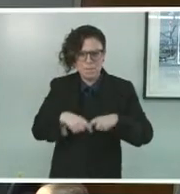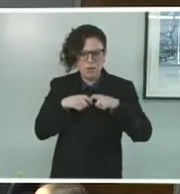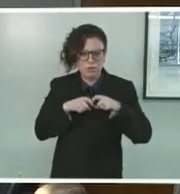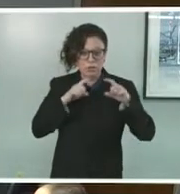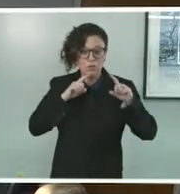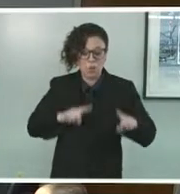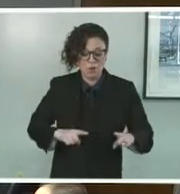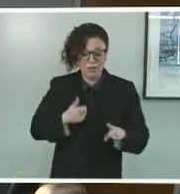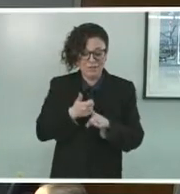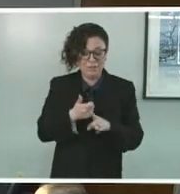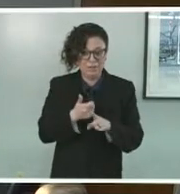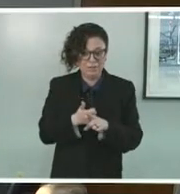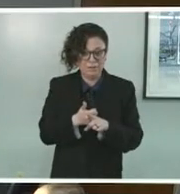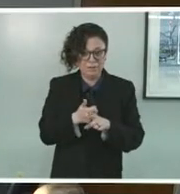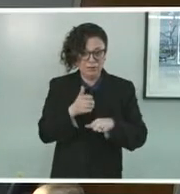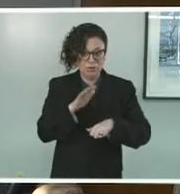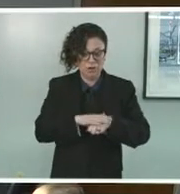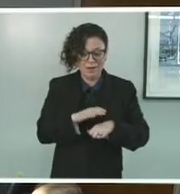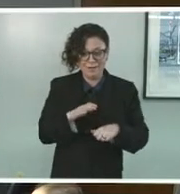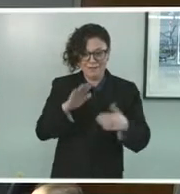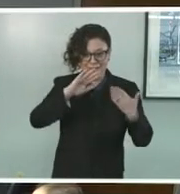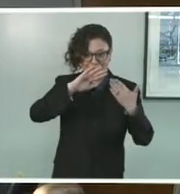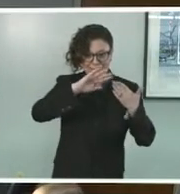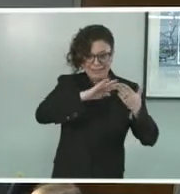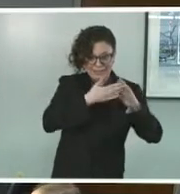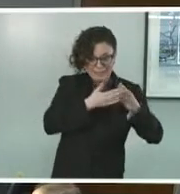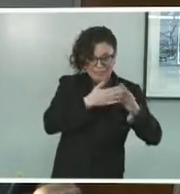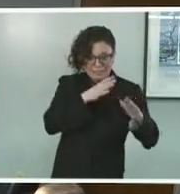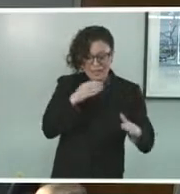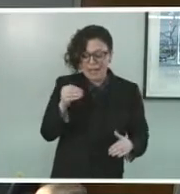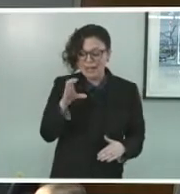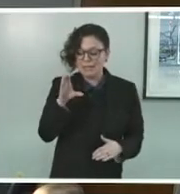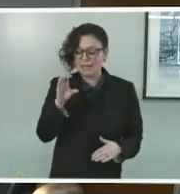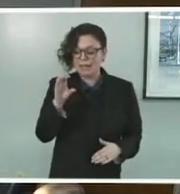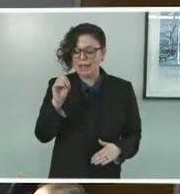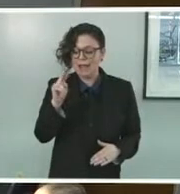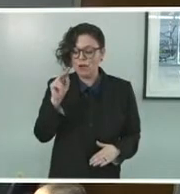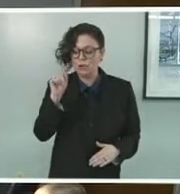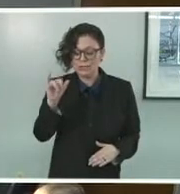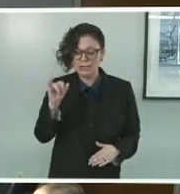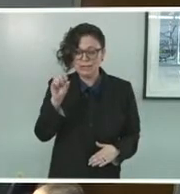orders themselves are on the city and the county's websites.